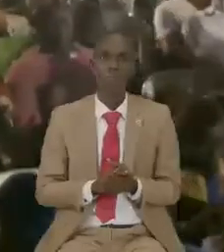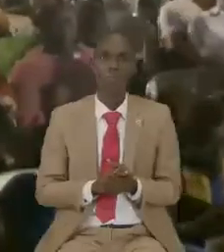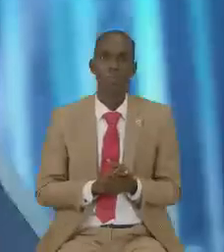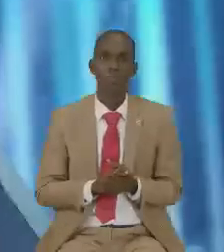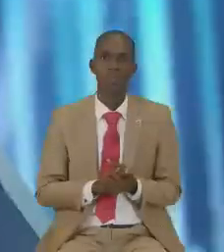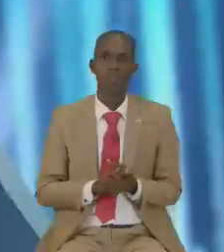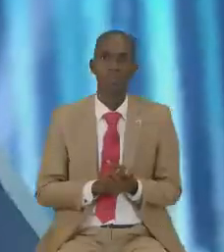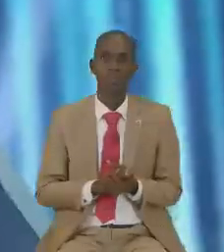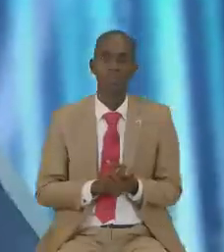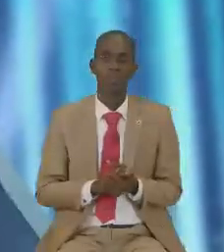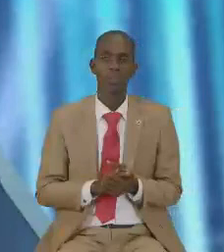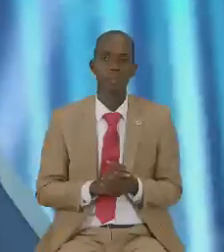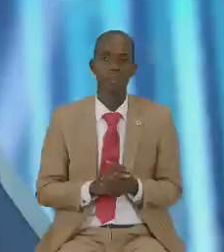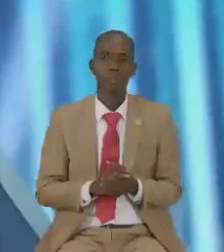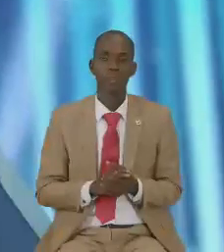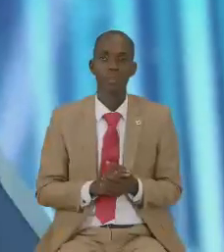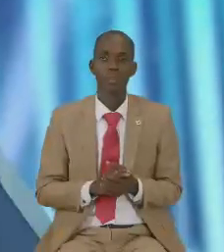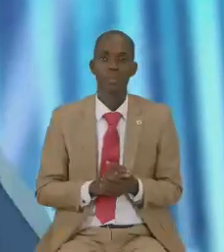Counselors, let's be fast.